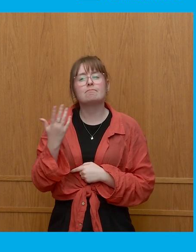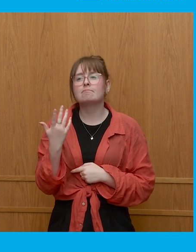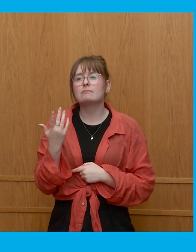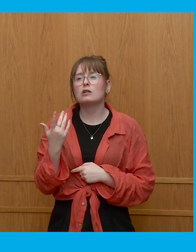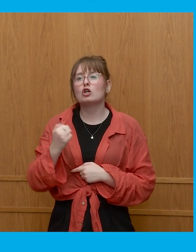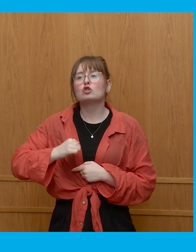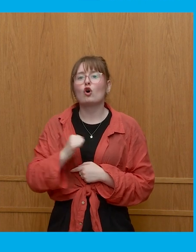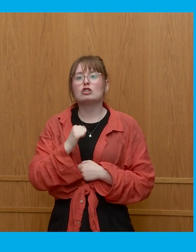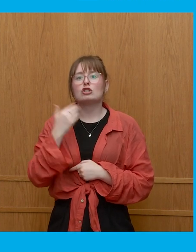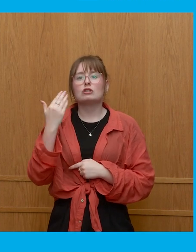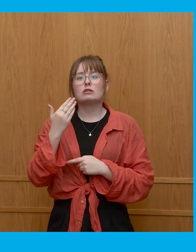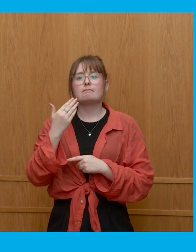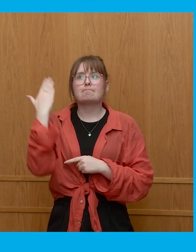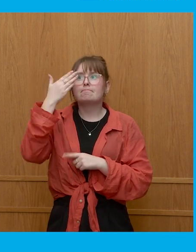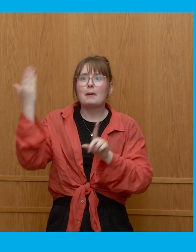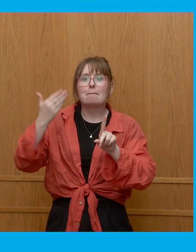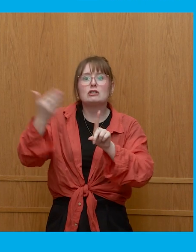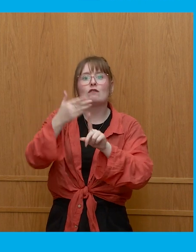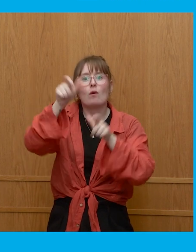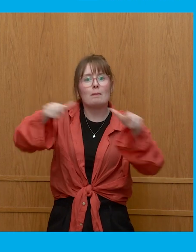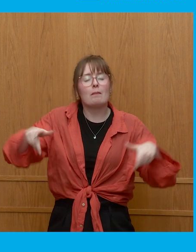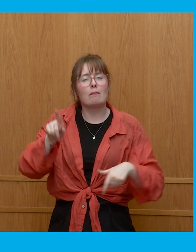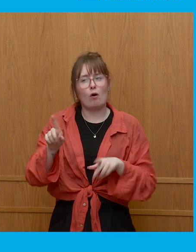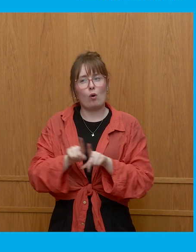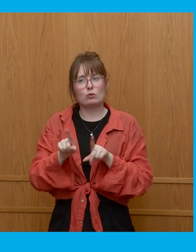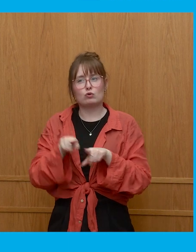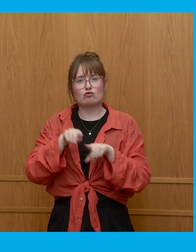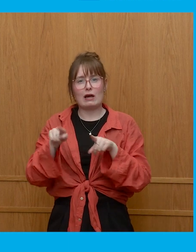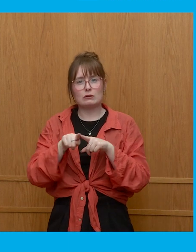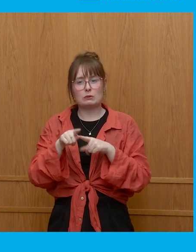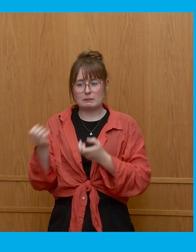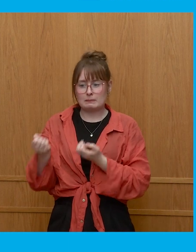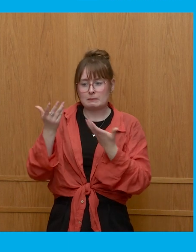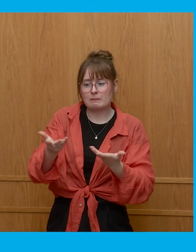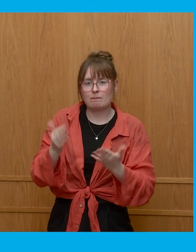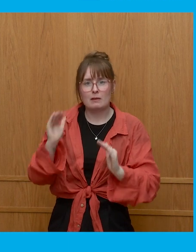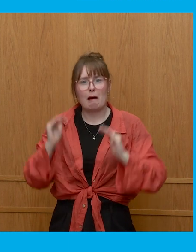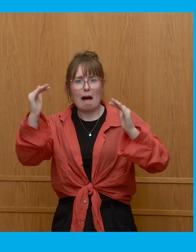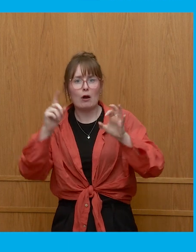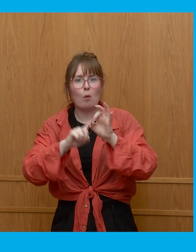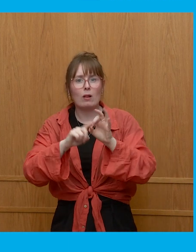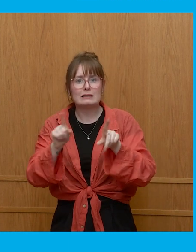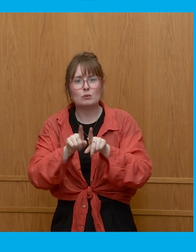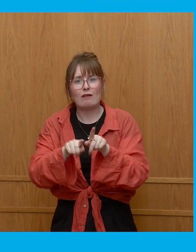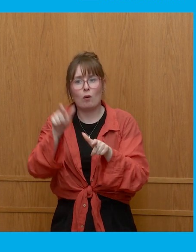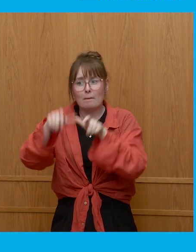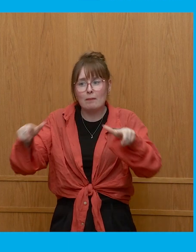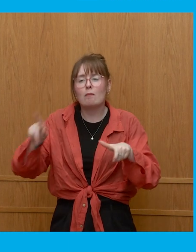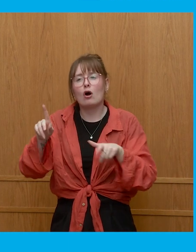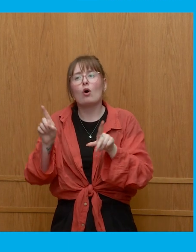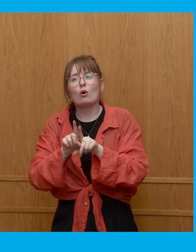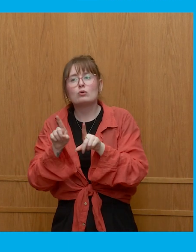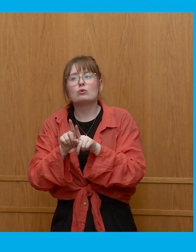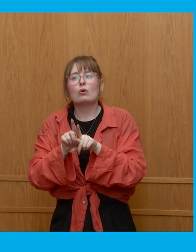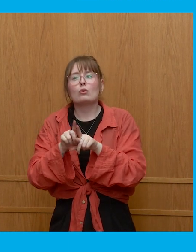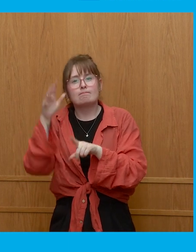Scottish ambitions for the people, but it's actually investing that level of quality for people, but also the resonance